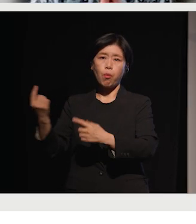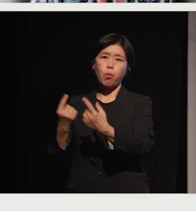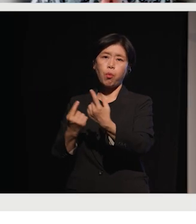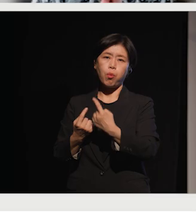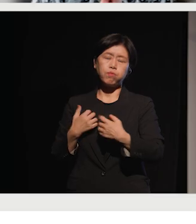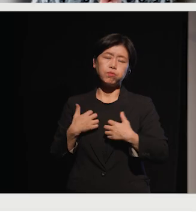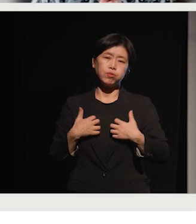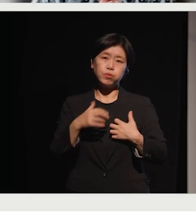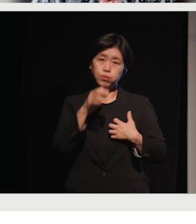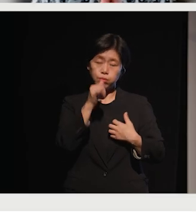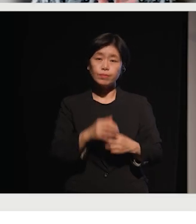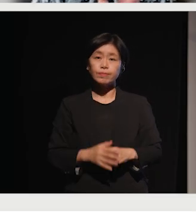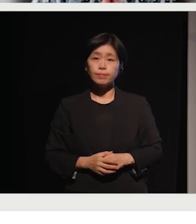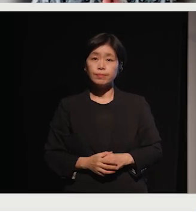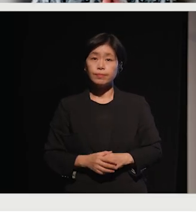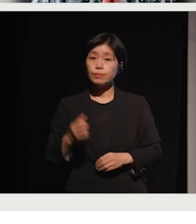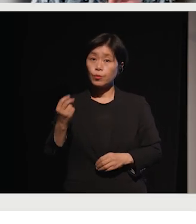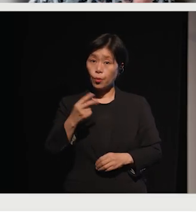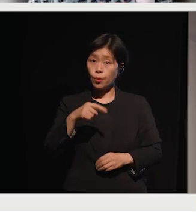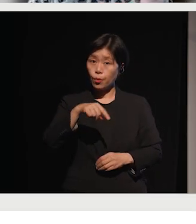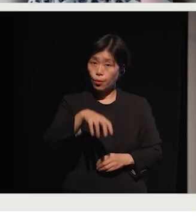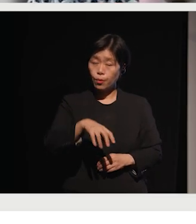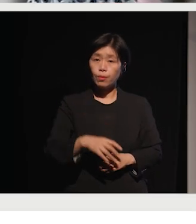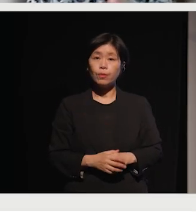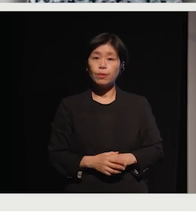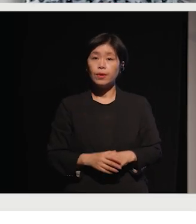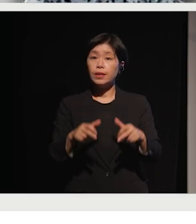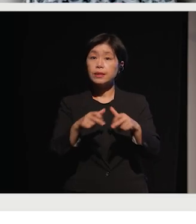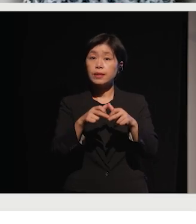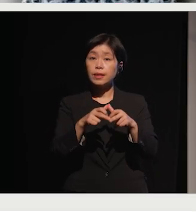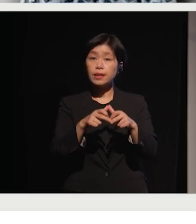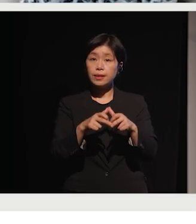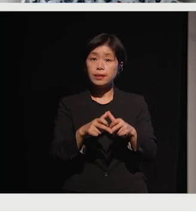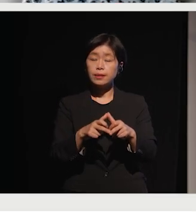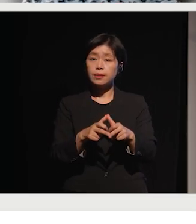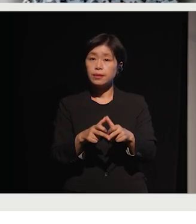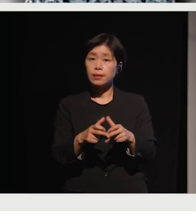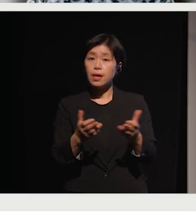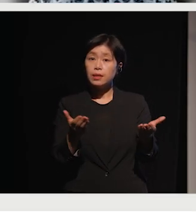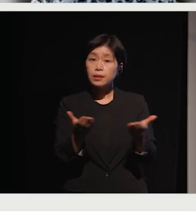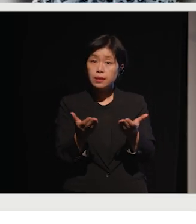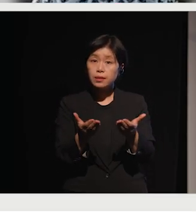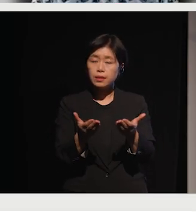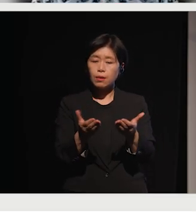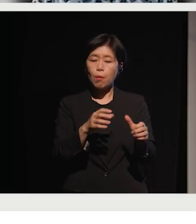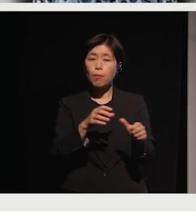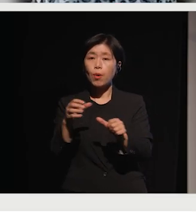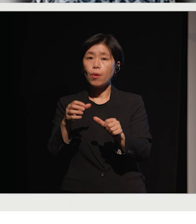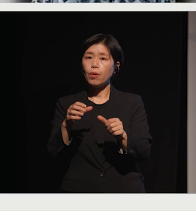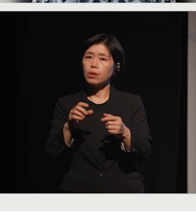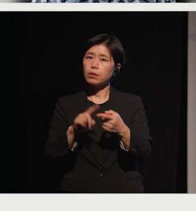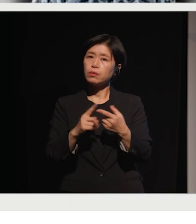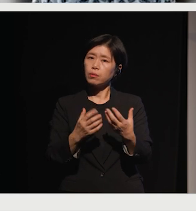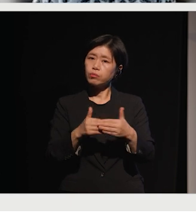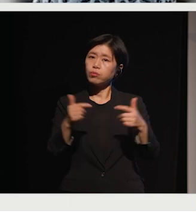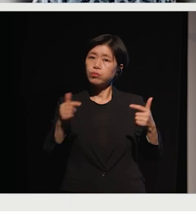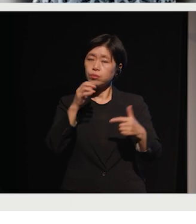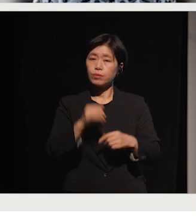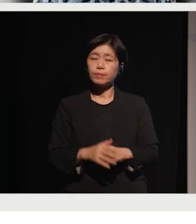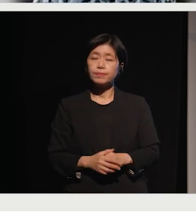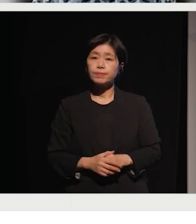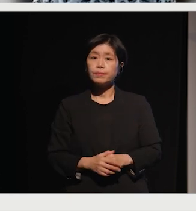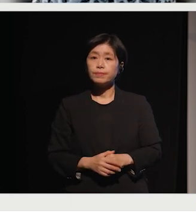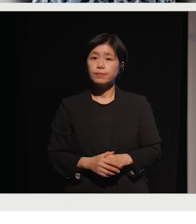And then we also have a thriving disability employee resource group at the Smithsonian. It is